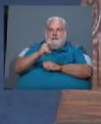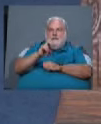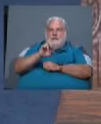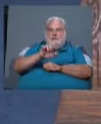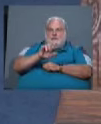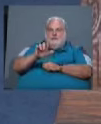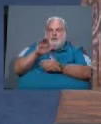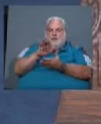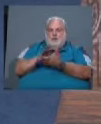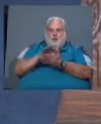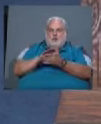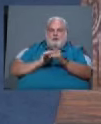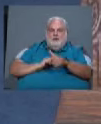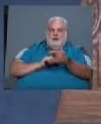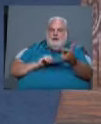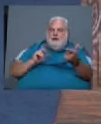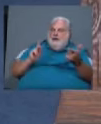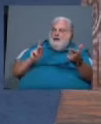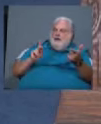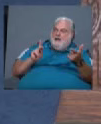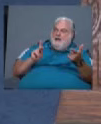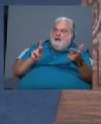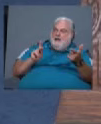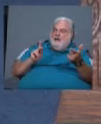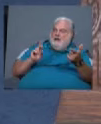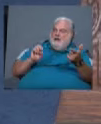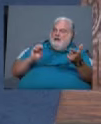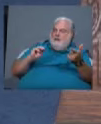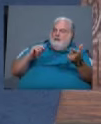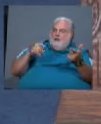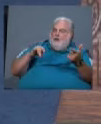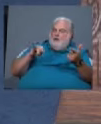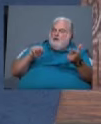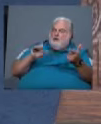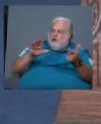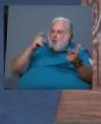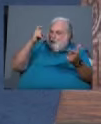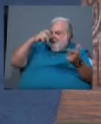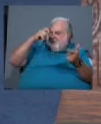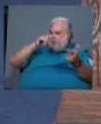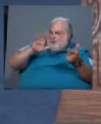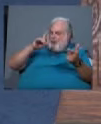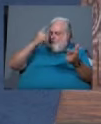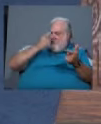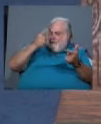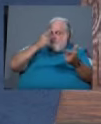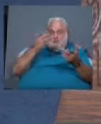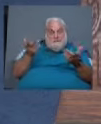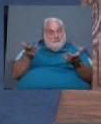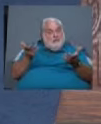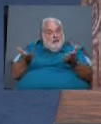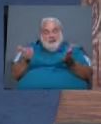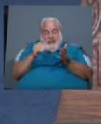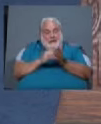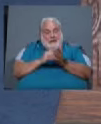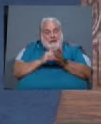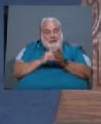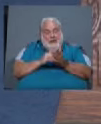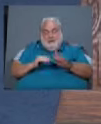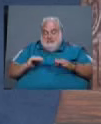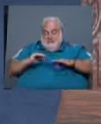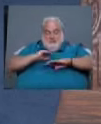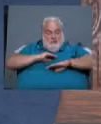But give us the wisdom of your division rather than what your thoughts on this. Well, again, this